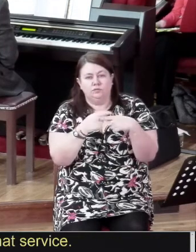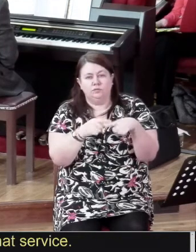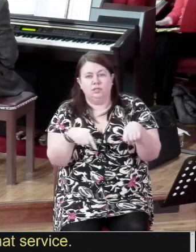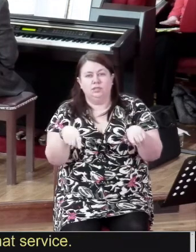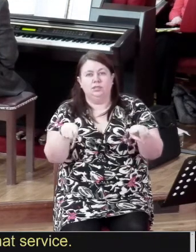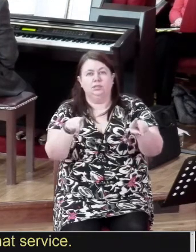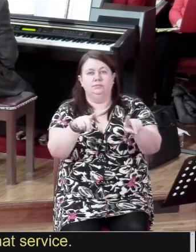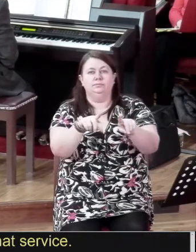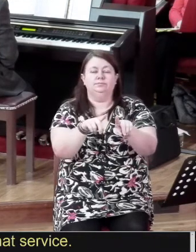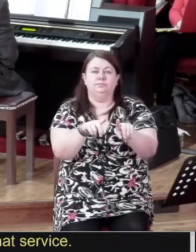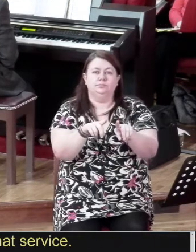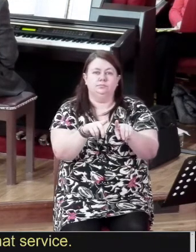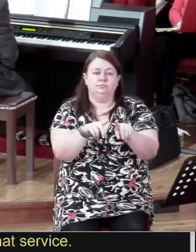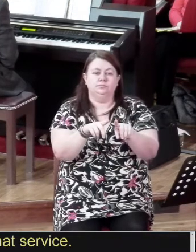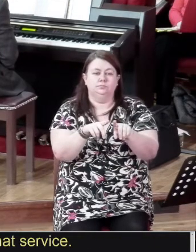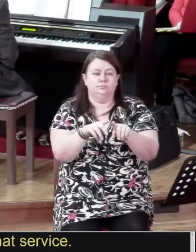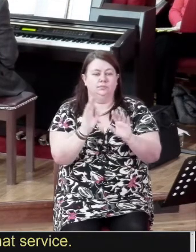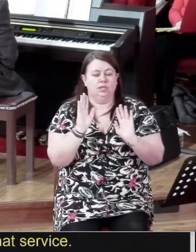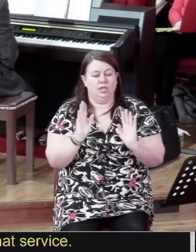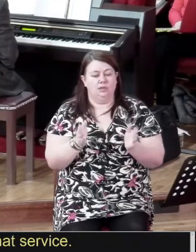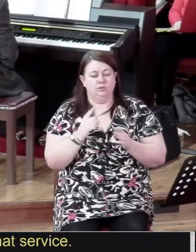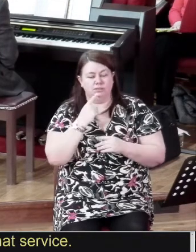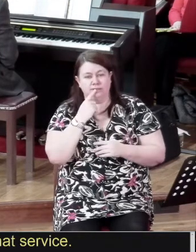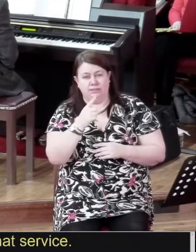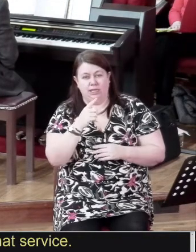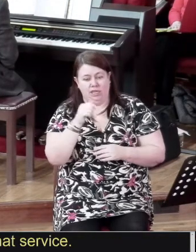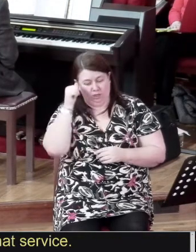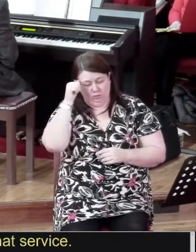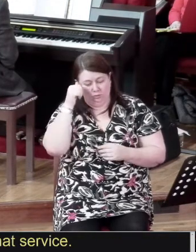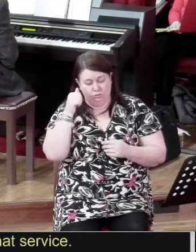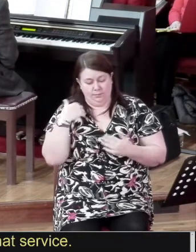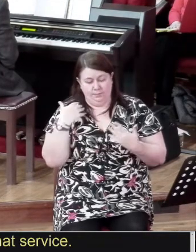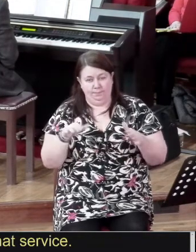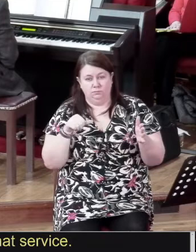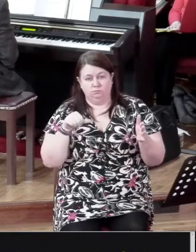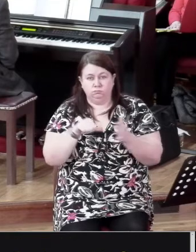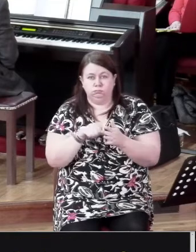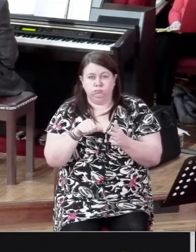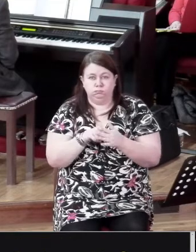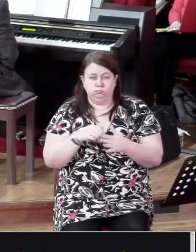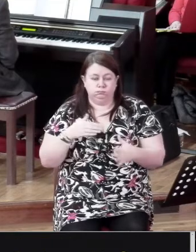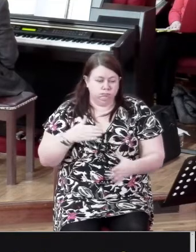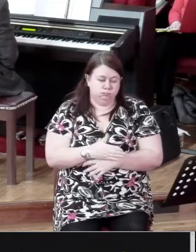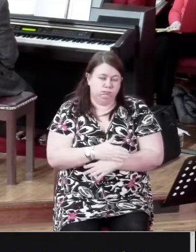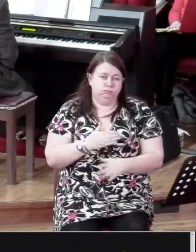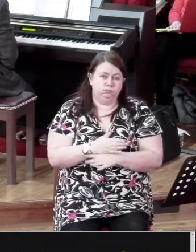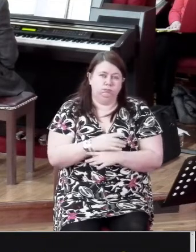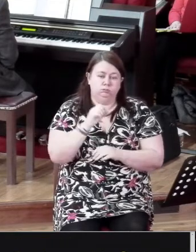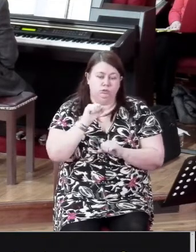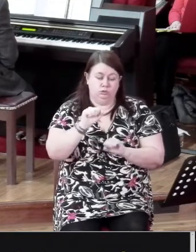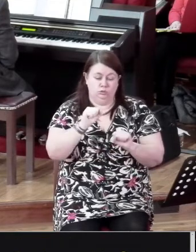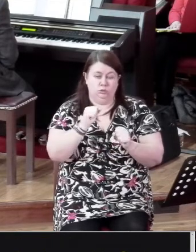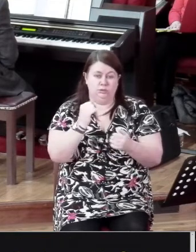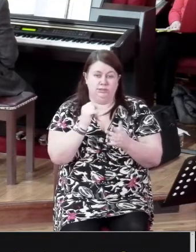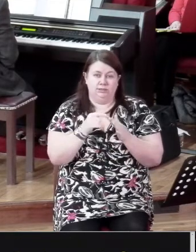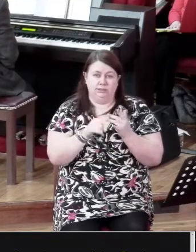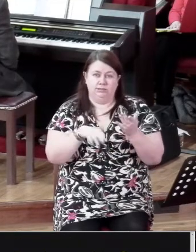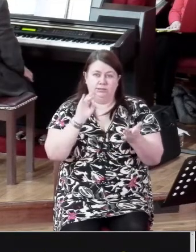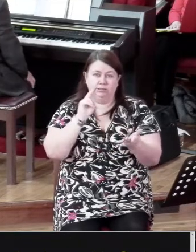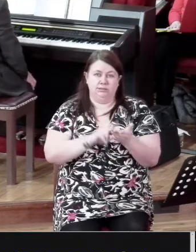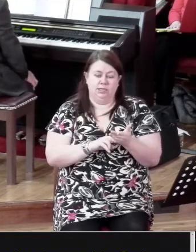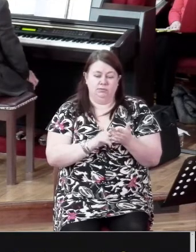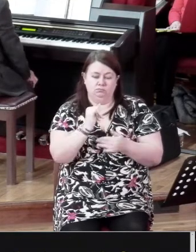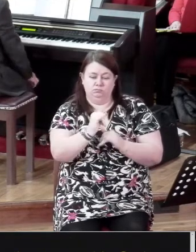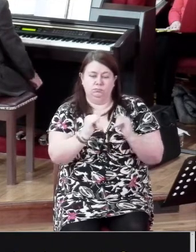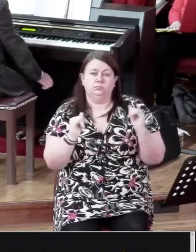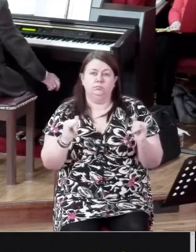to her that her hard service has been completed, that her sin has been paid for, that she has received from the Lord's